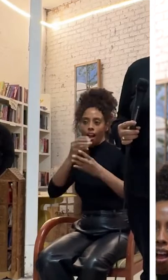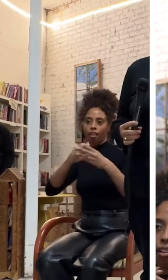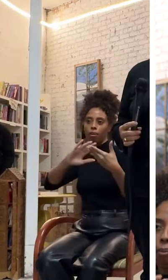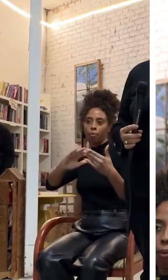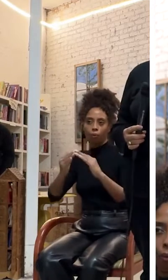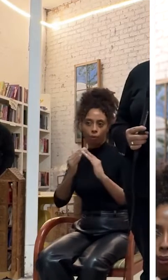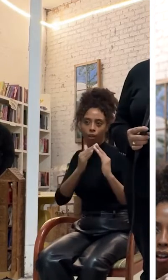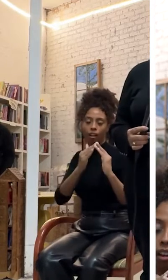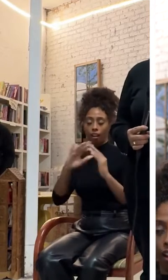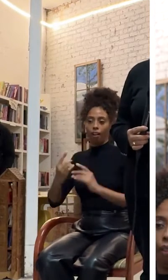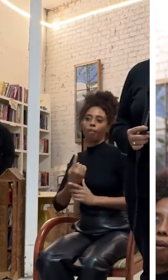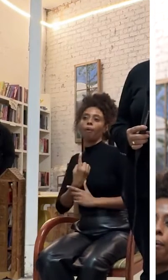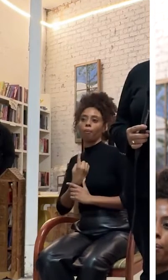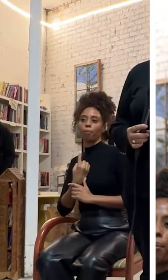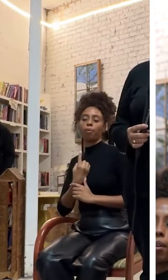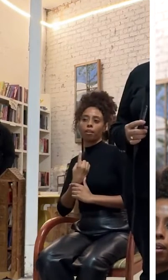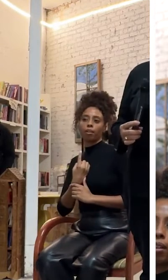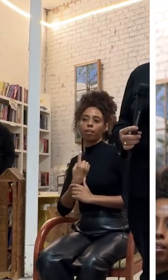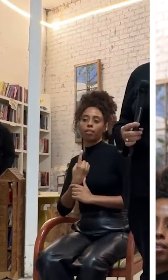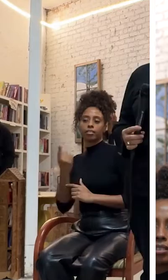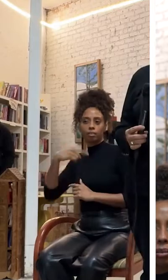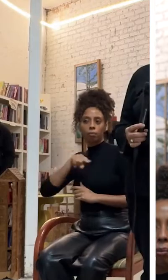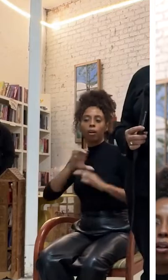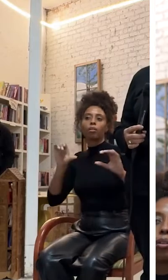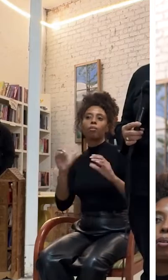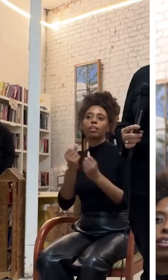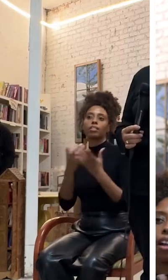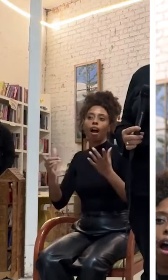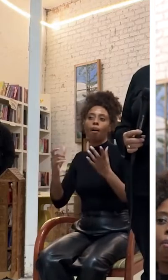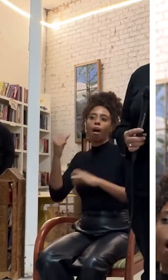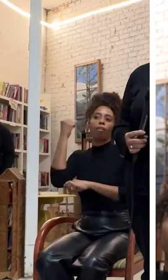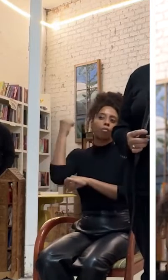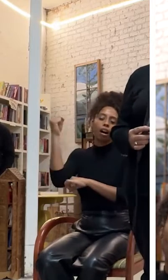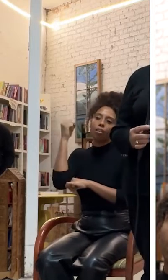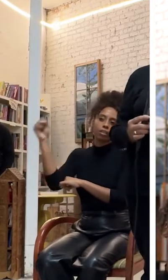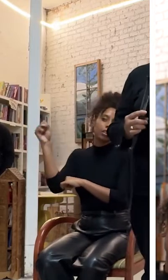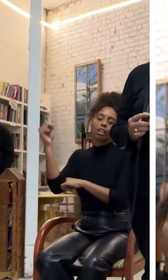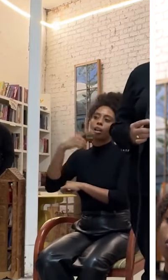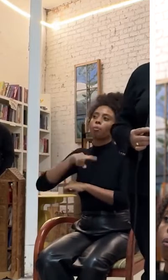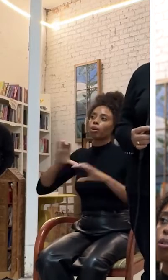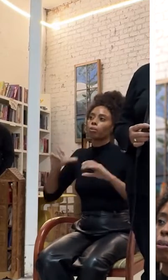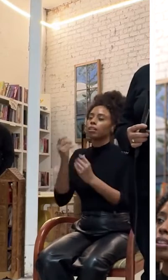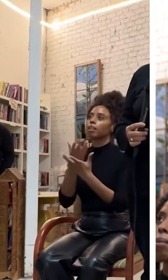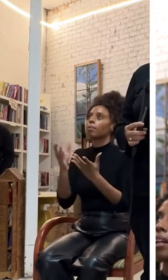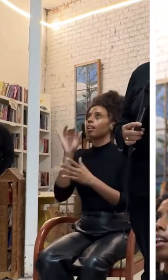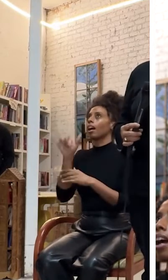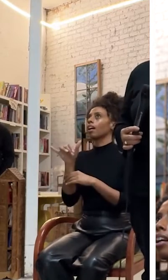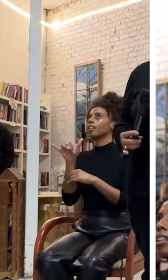and alone, we are doing something revolutionary. We are doing